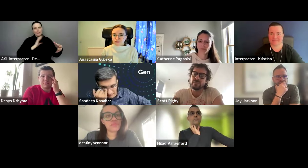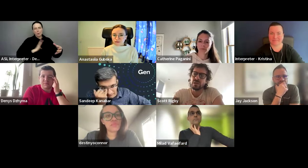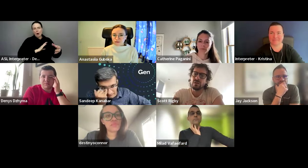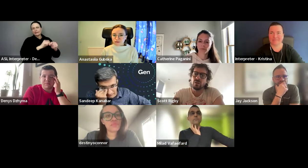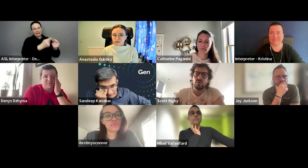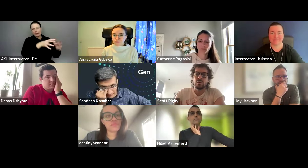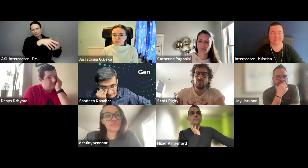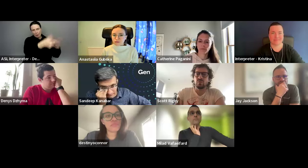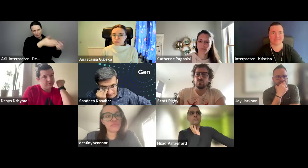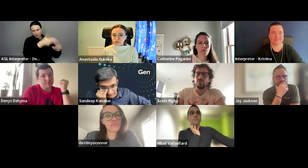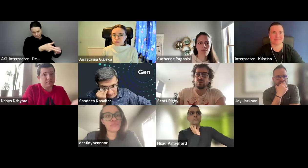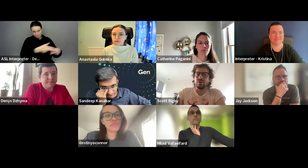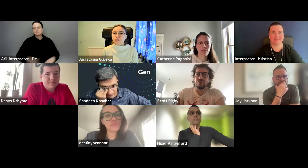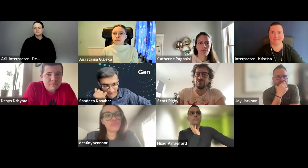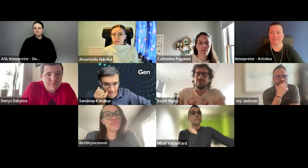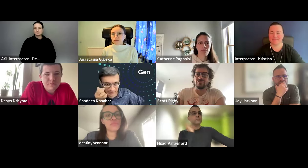team.